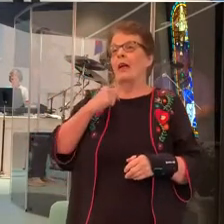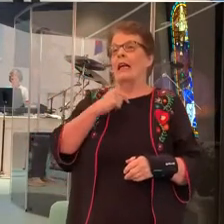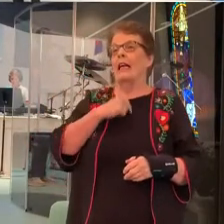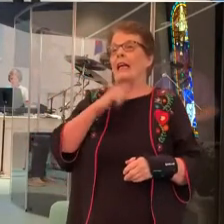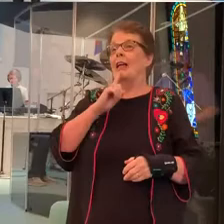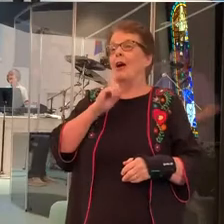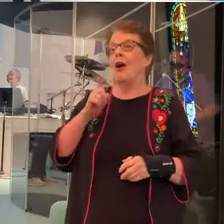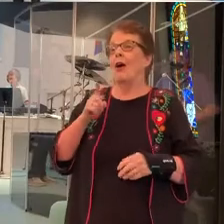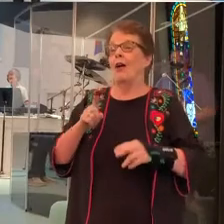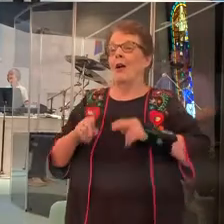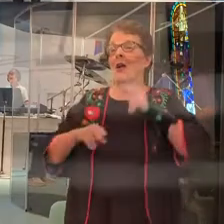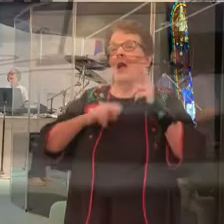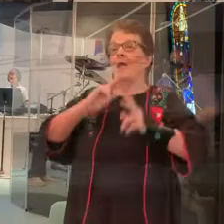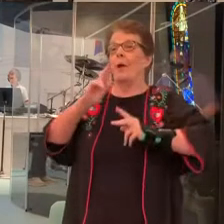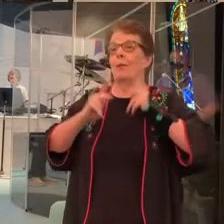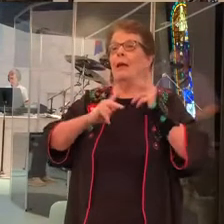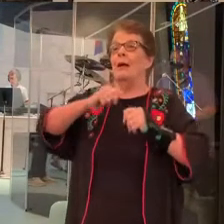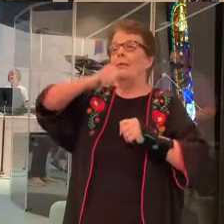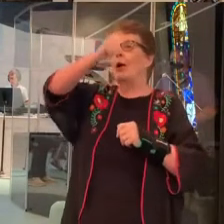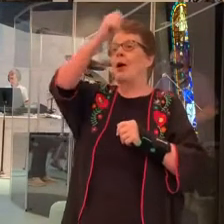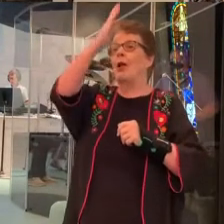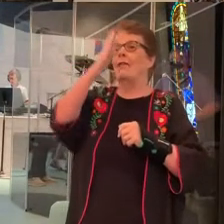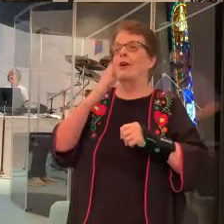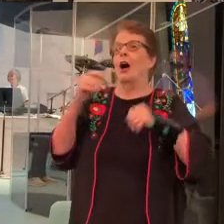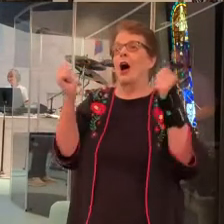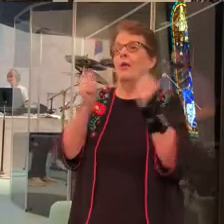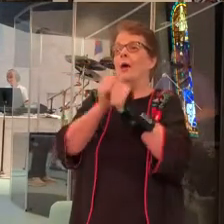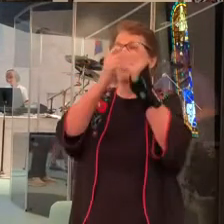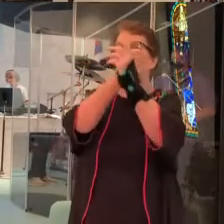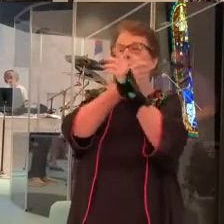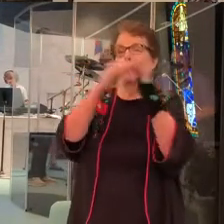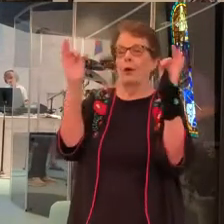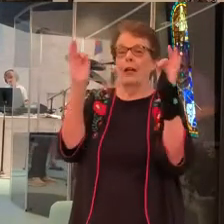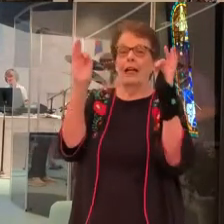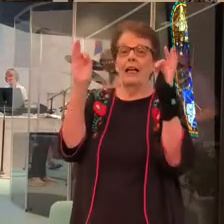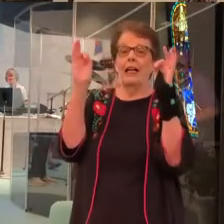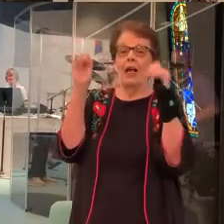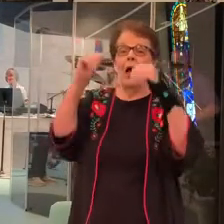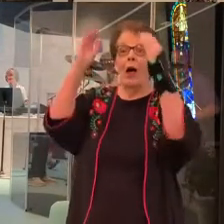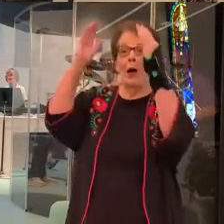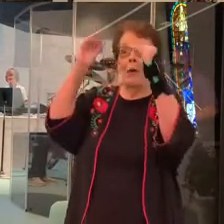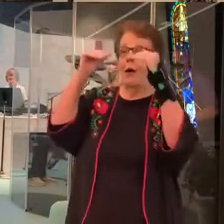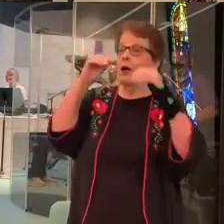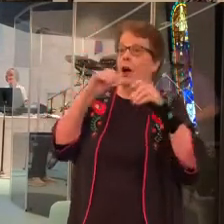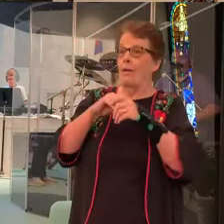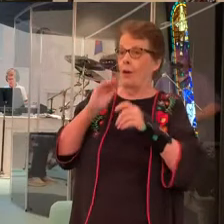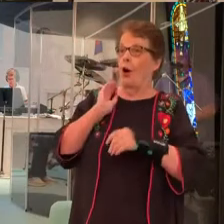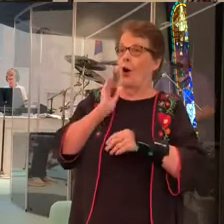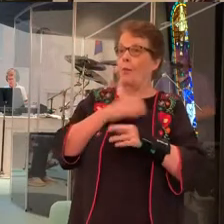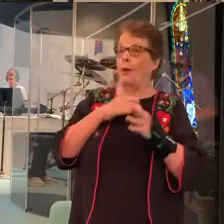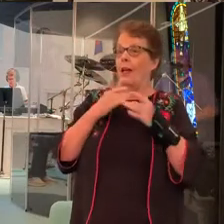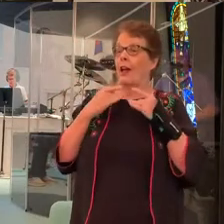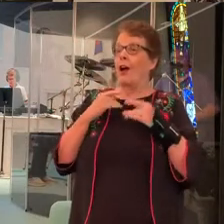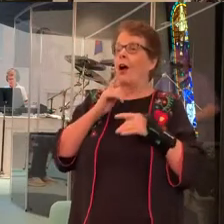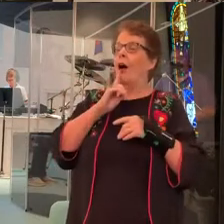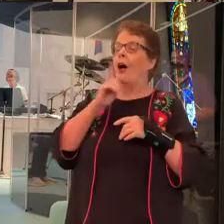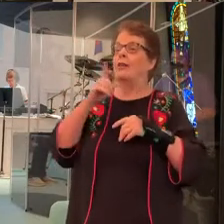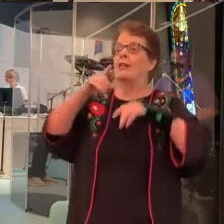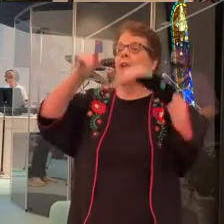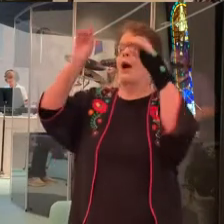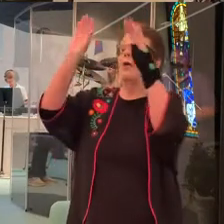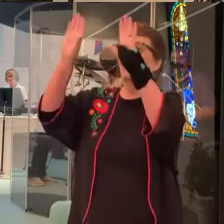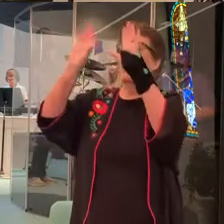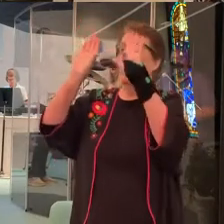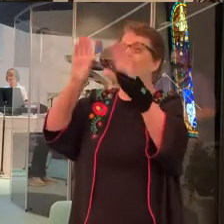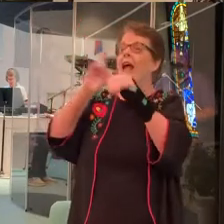Oh, we are the people of God with the freedom of hope in our